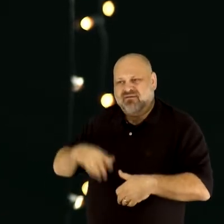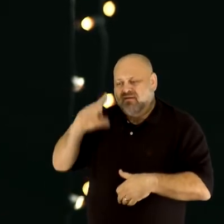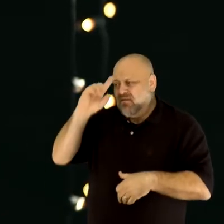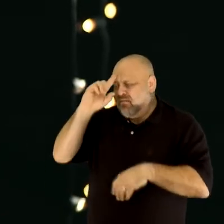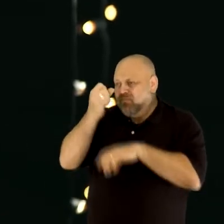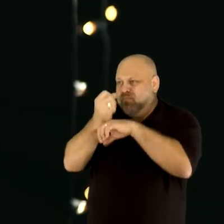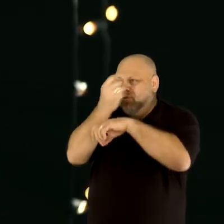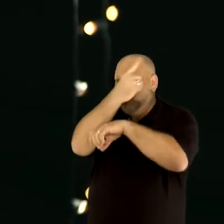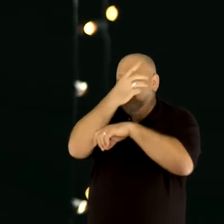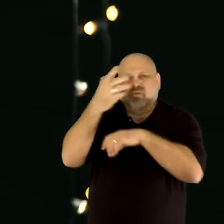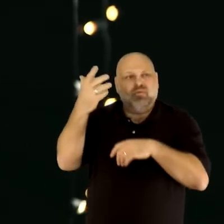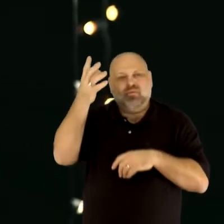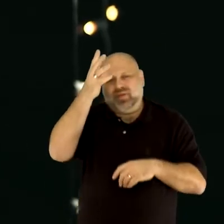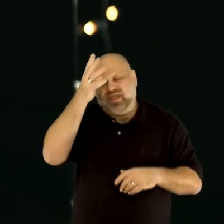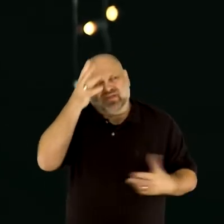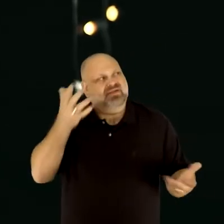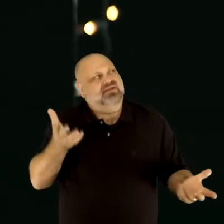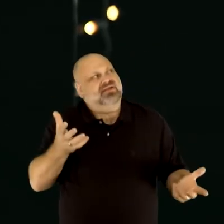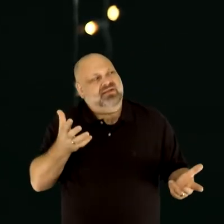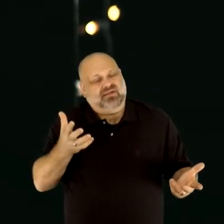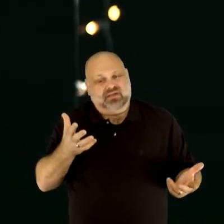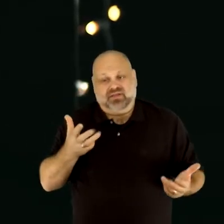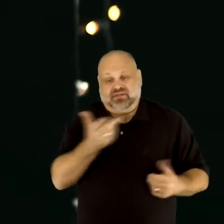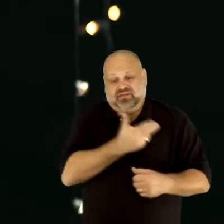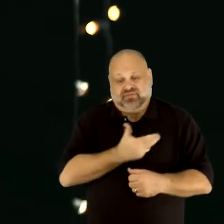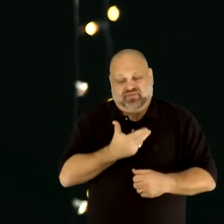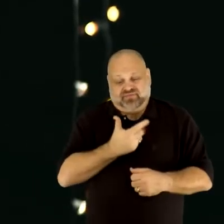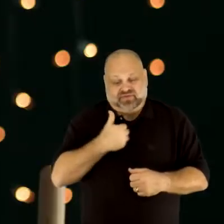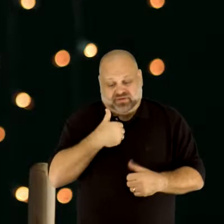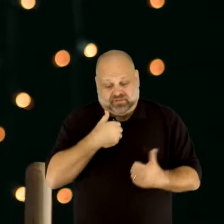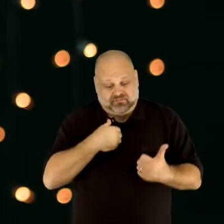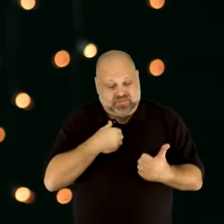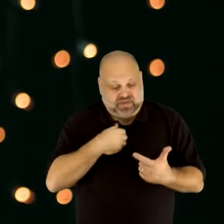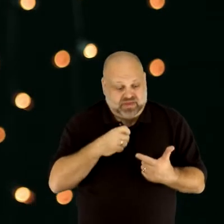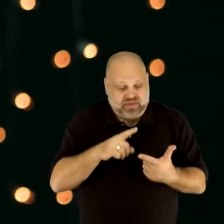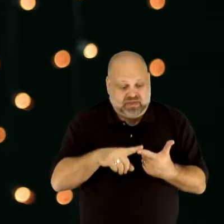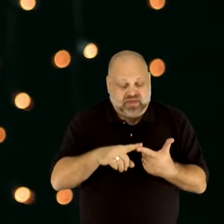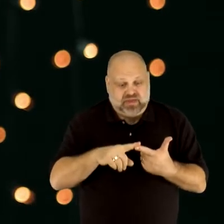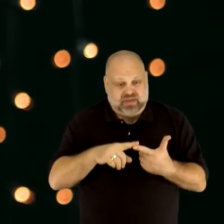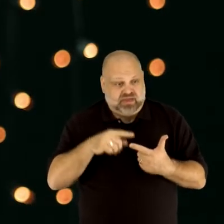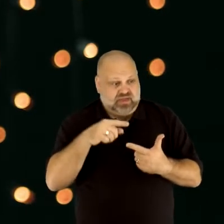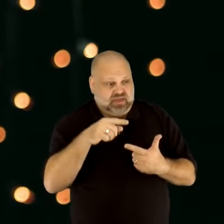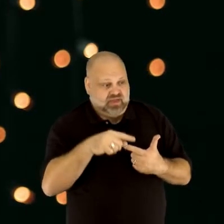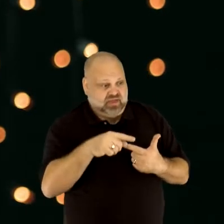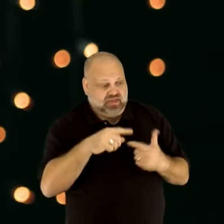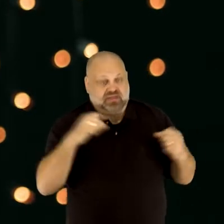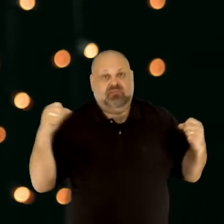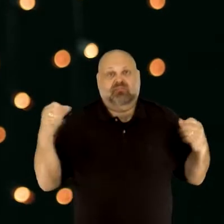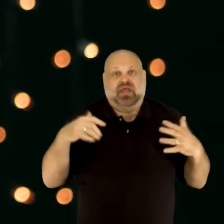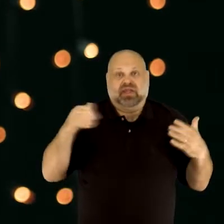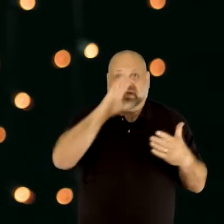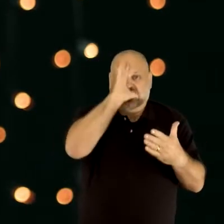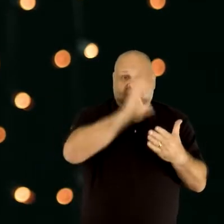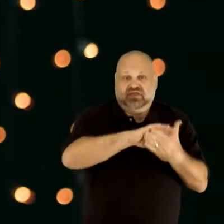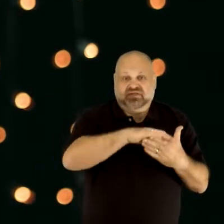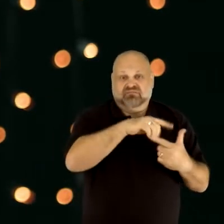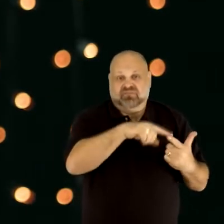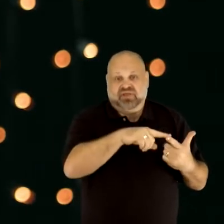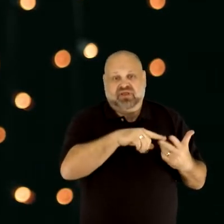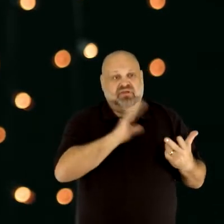He'd lost his mind. There the three of us were. Me, this panicked